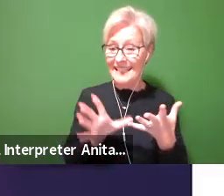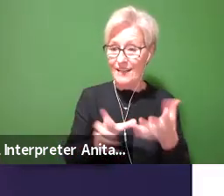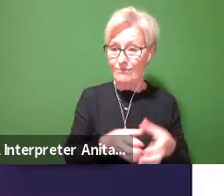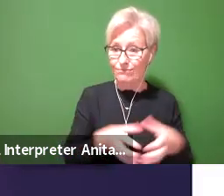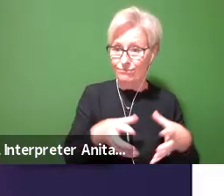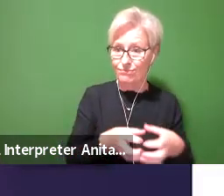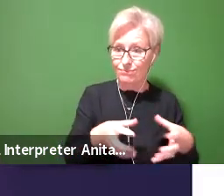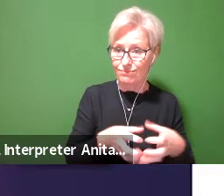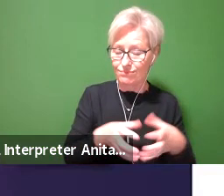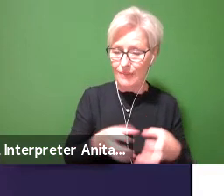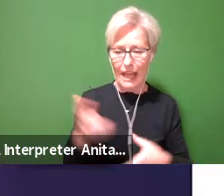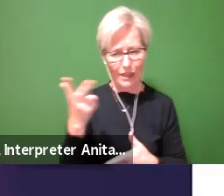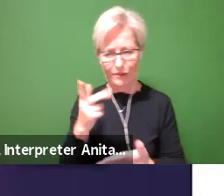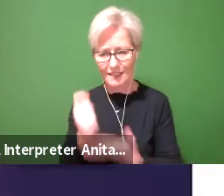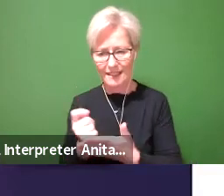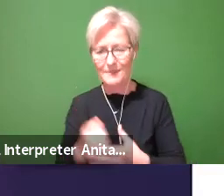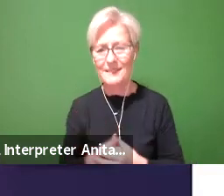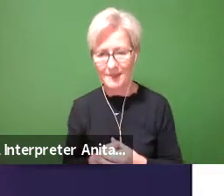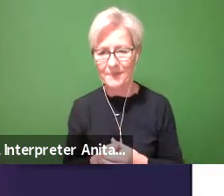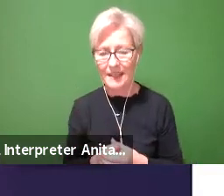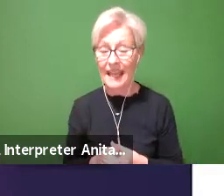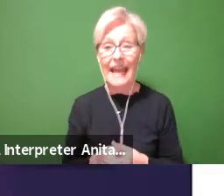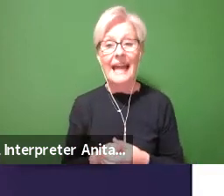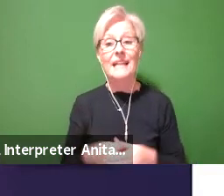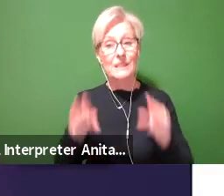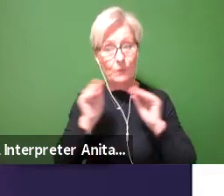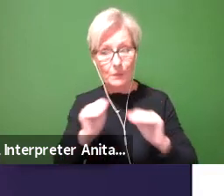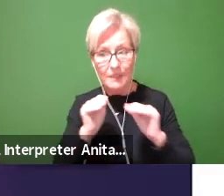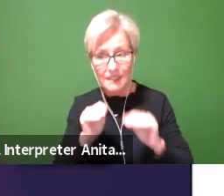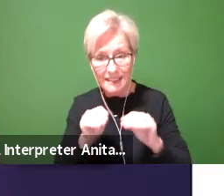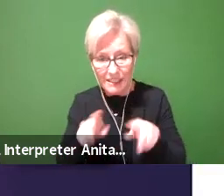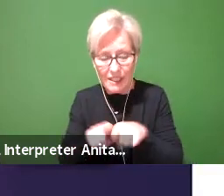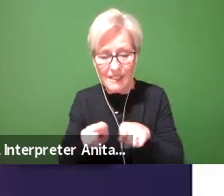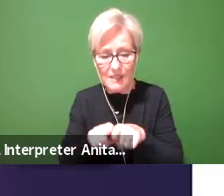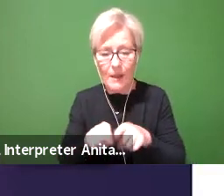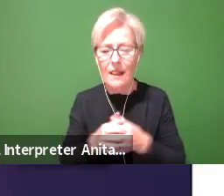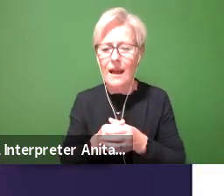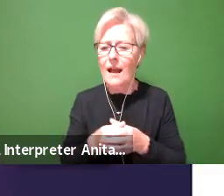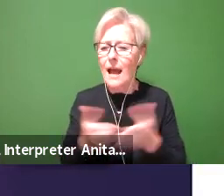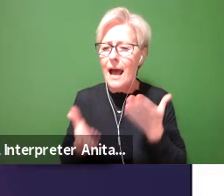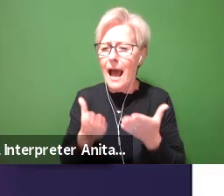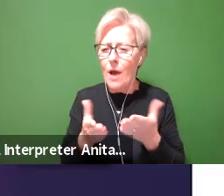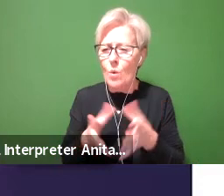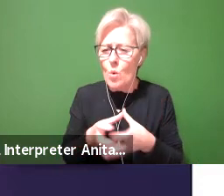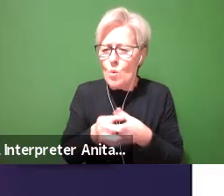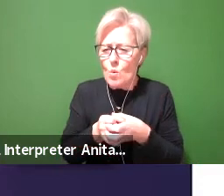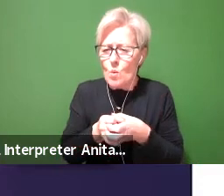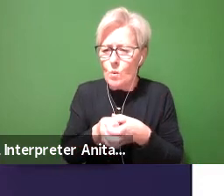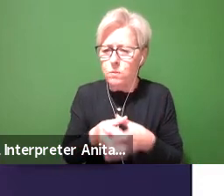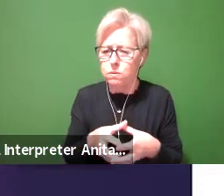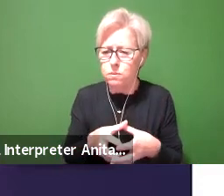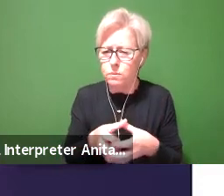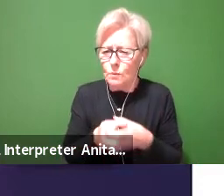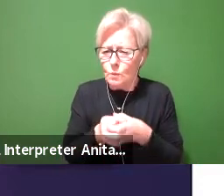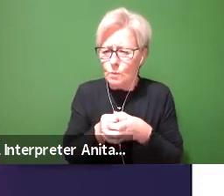also teach the NAC, which is a faster contraction, and it works on the timing of the pelvic floor muscles.